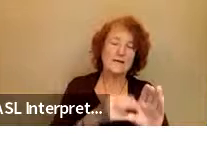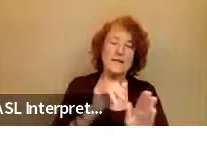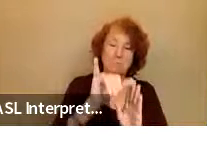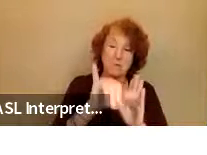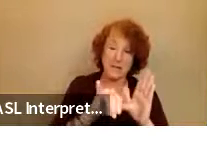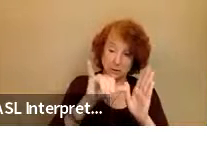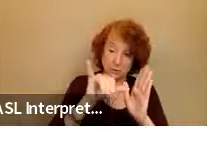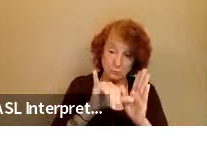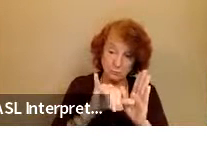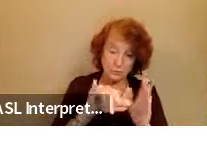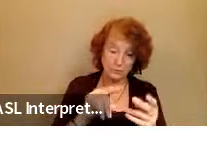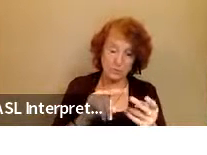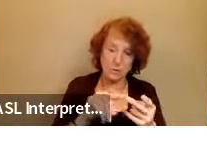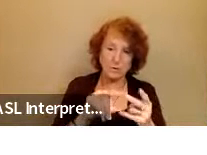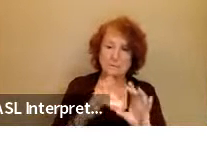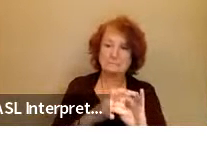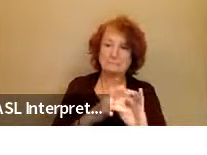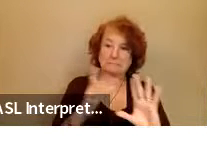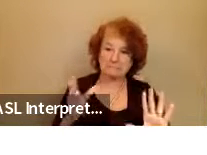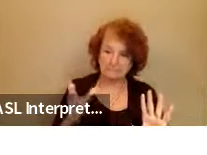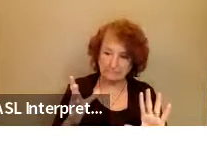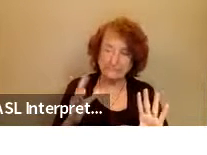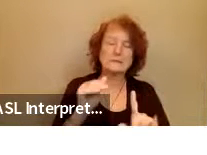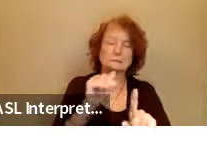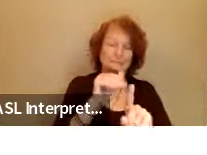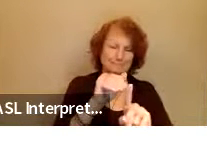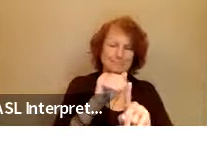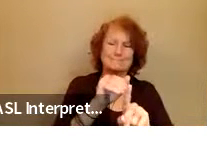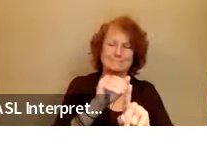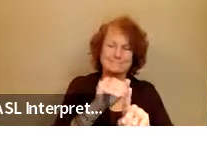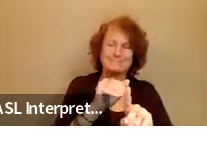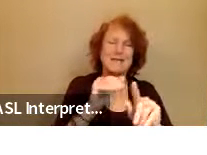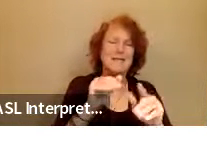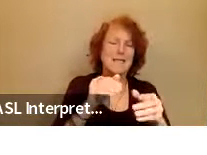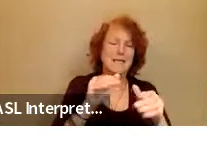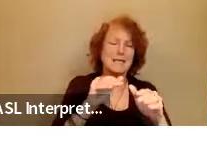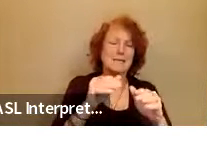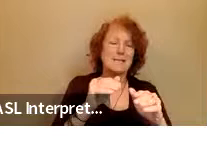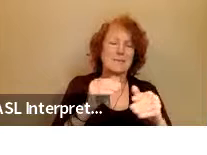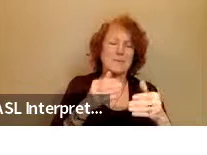the instructions for joining these meetings are through